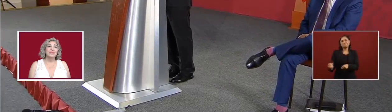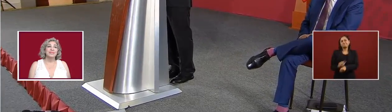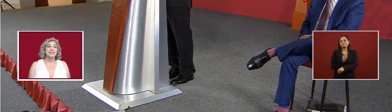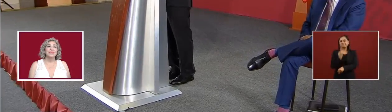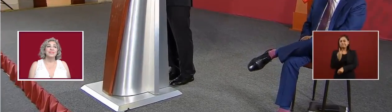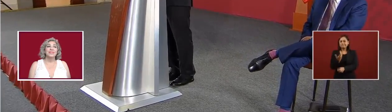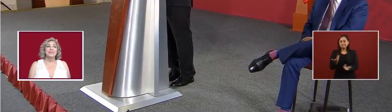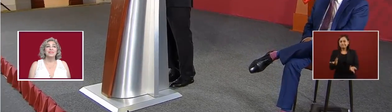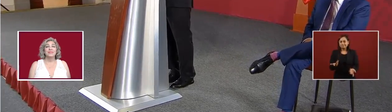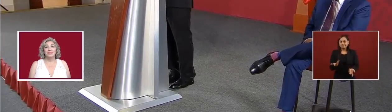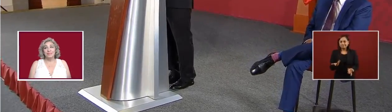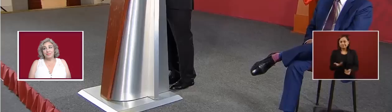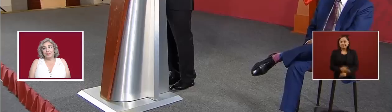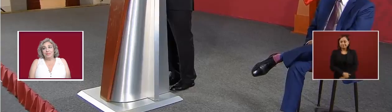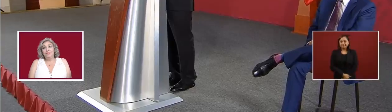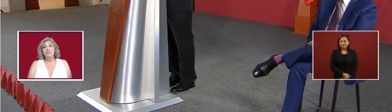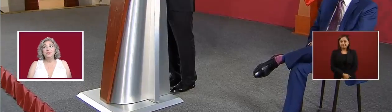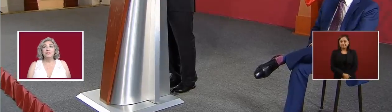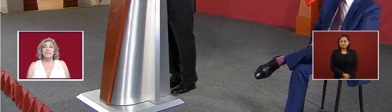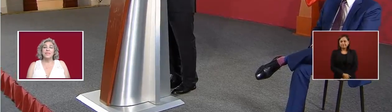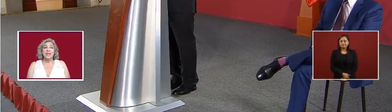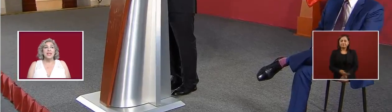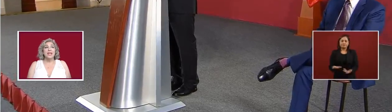if the